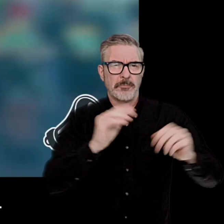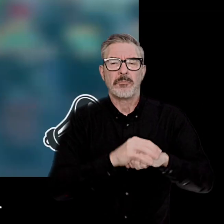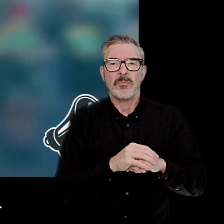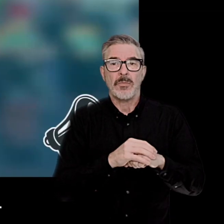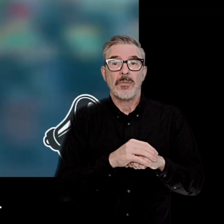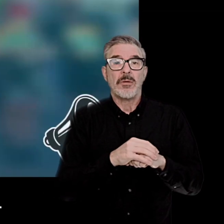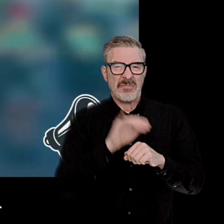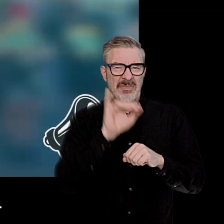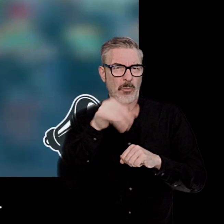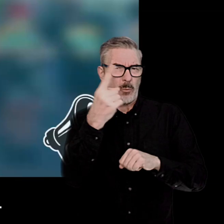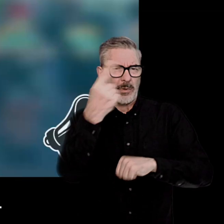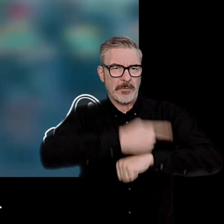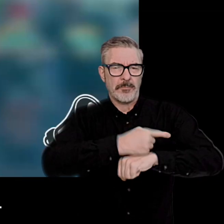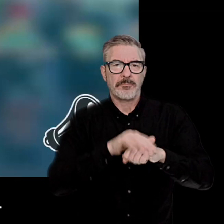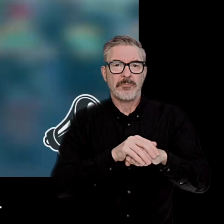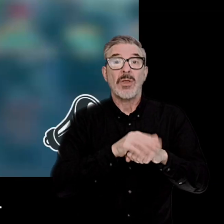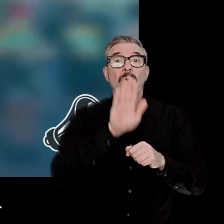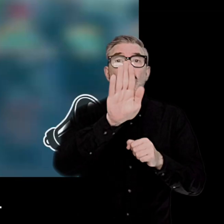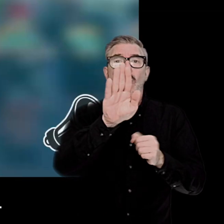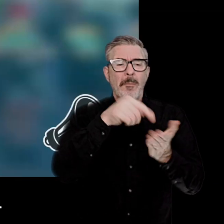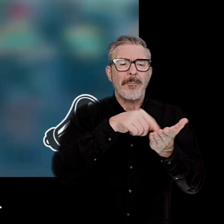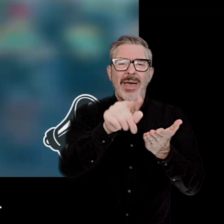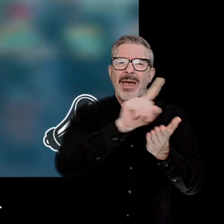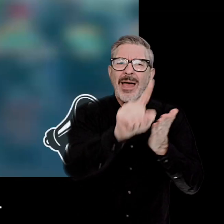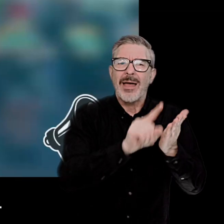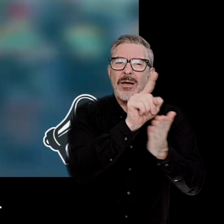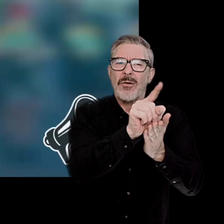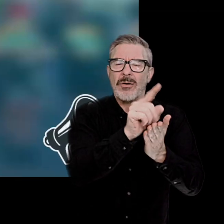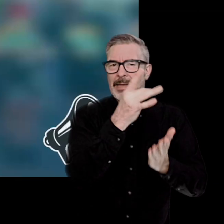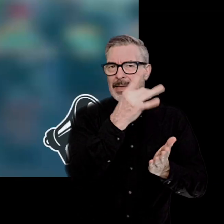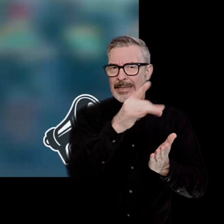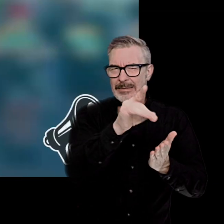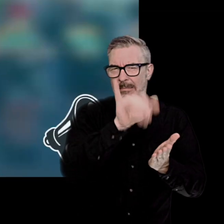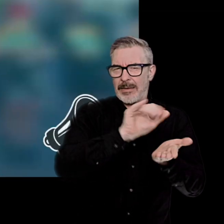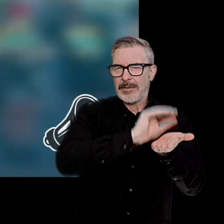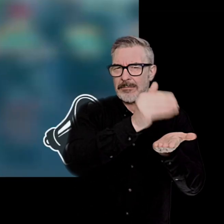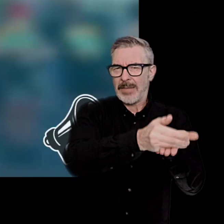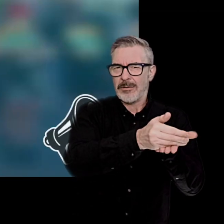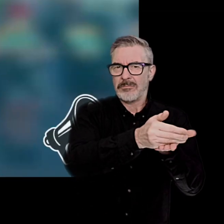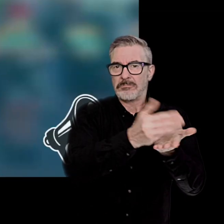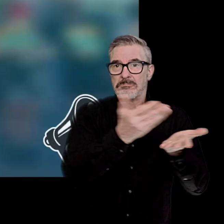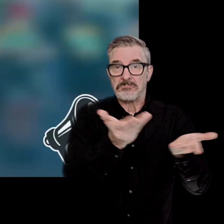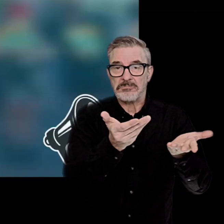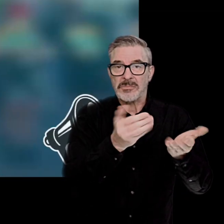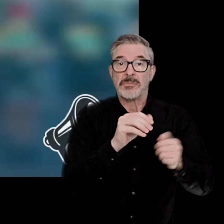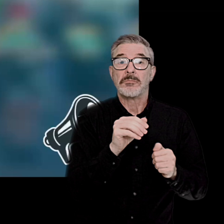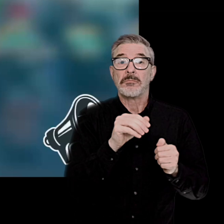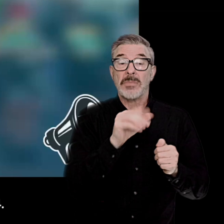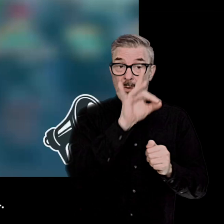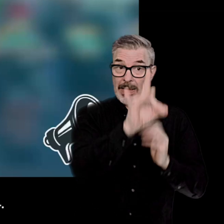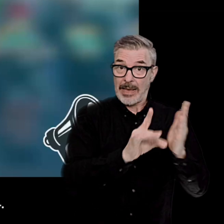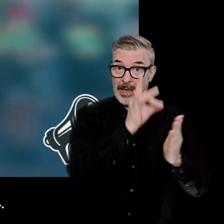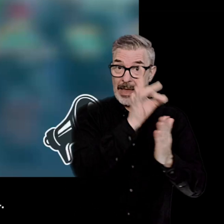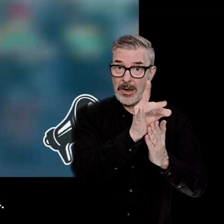hours and your rate of pay is $18 an hour. The first 8 hours is calculated